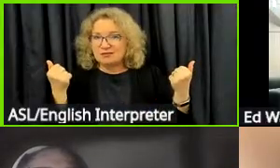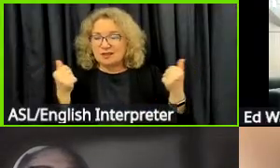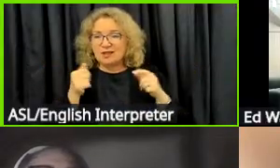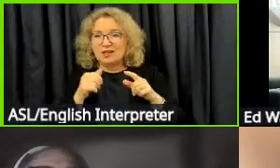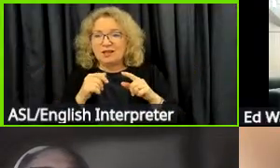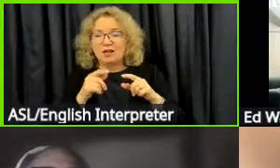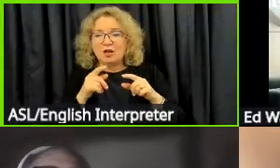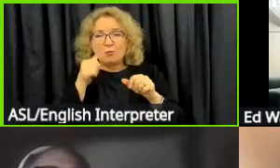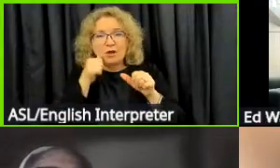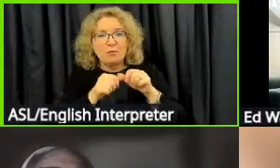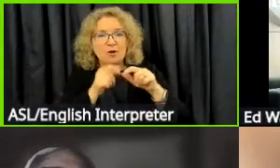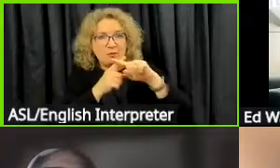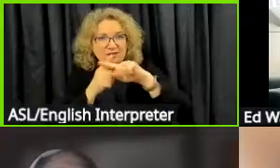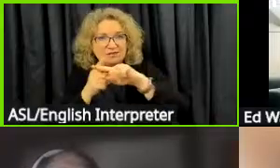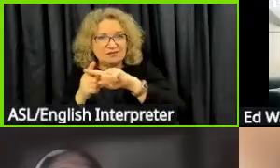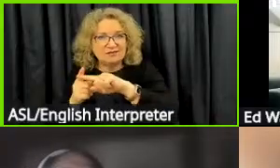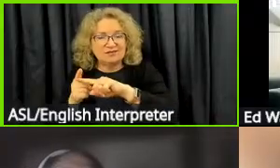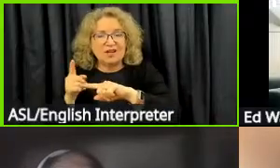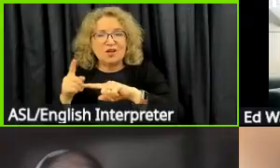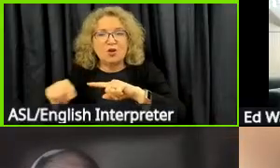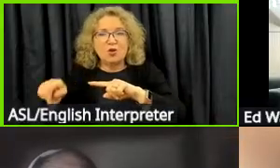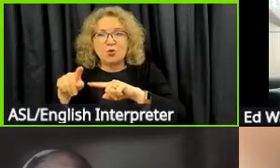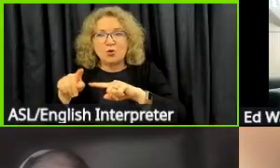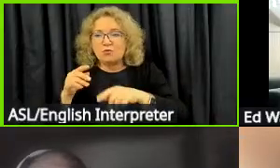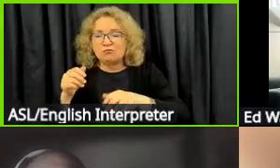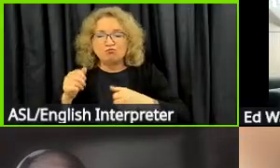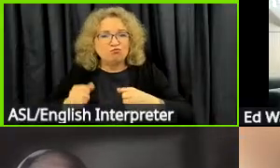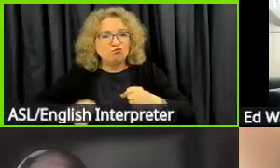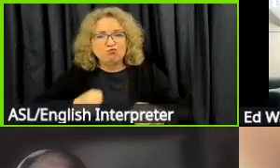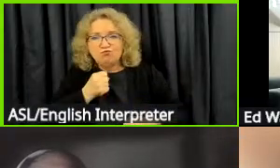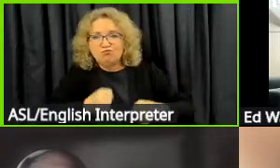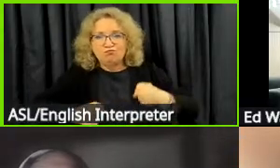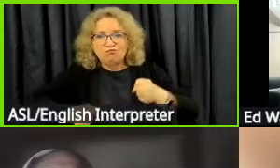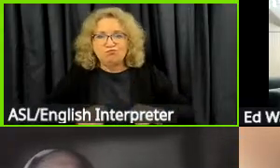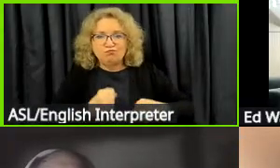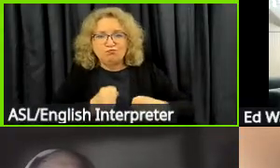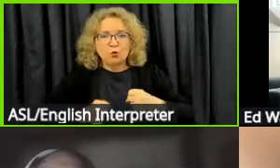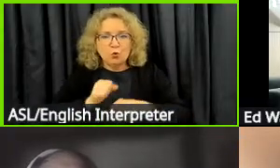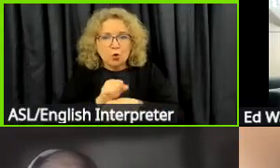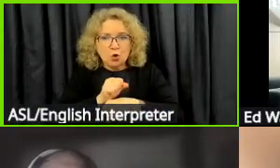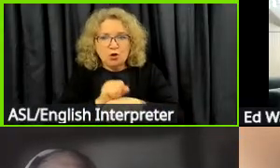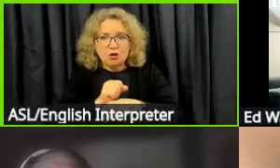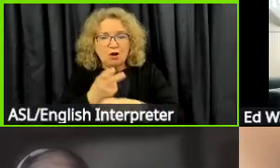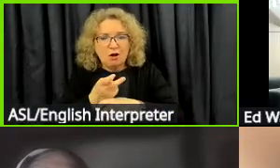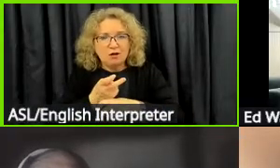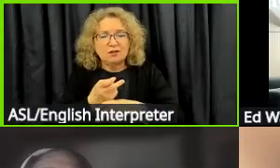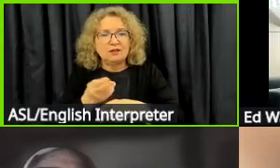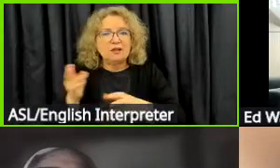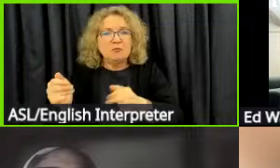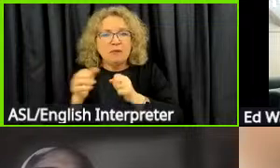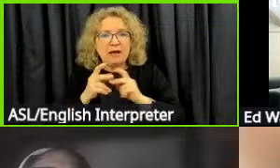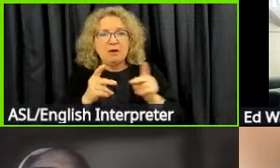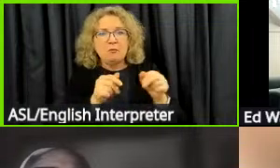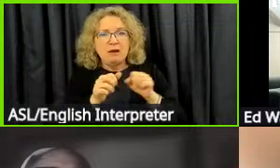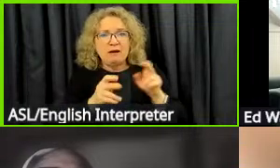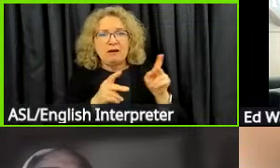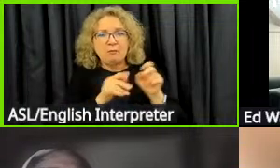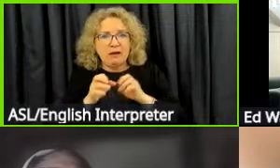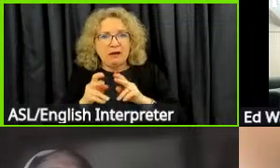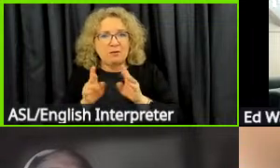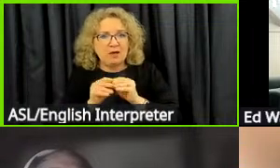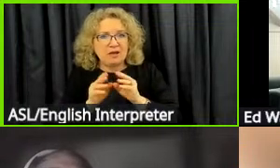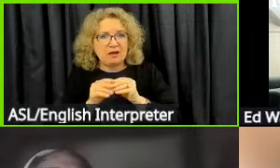just always kept it above board, and you kept coming back. And so I think that's why we'll